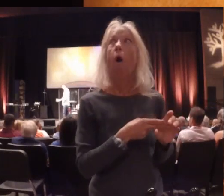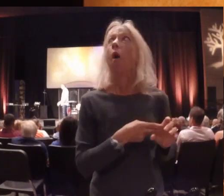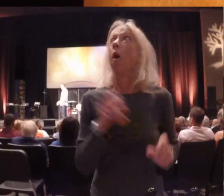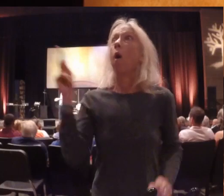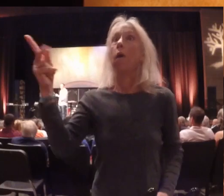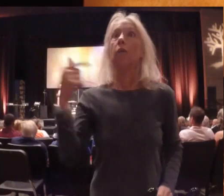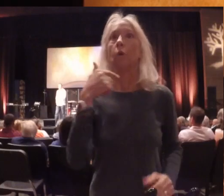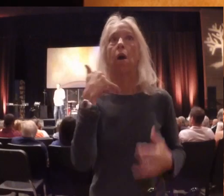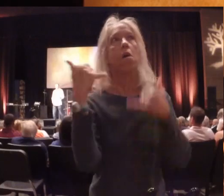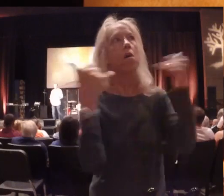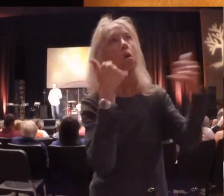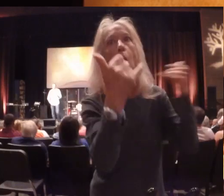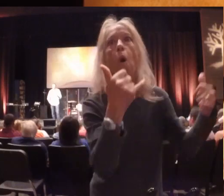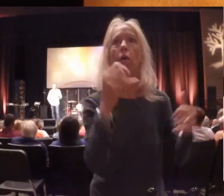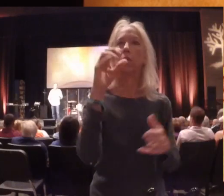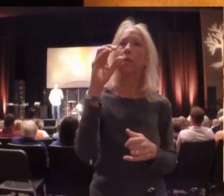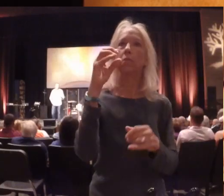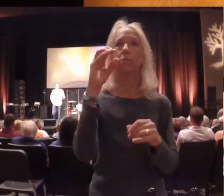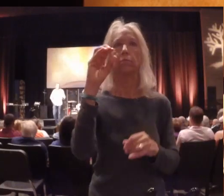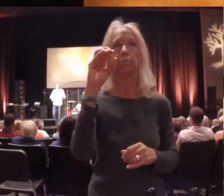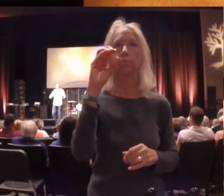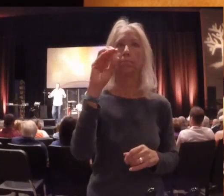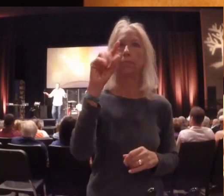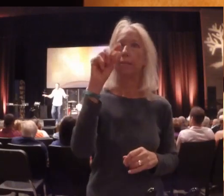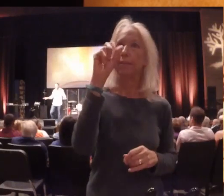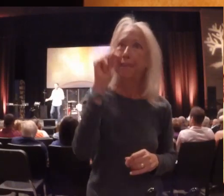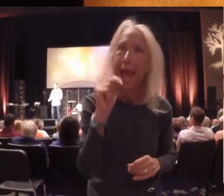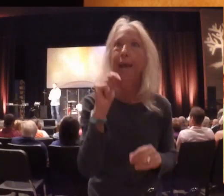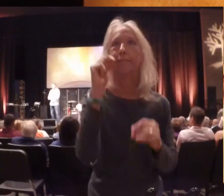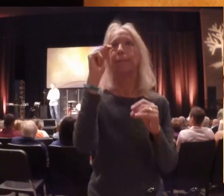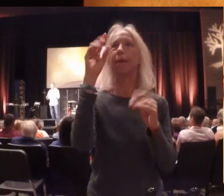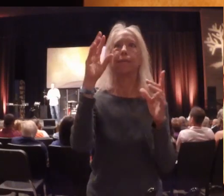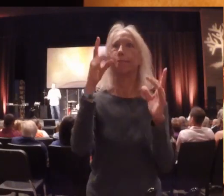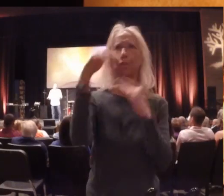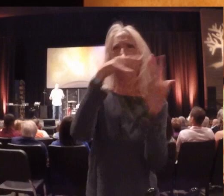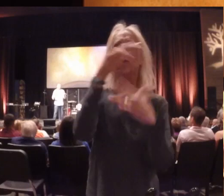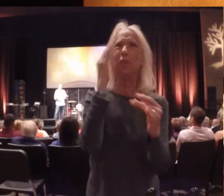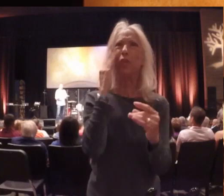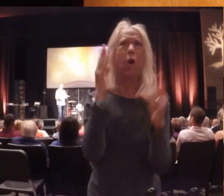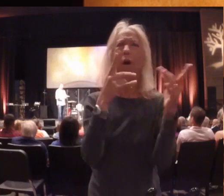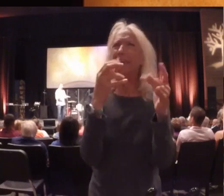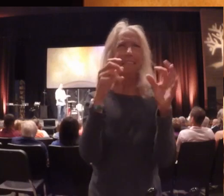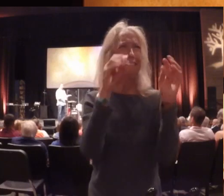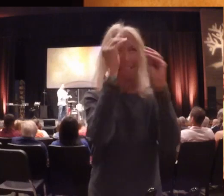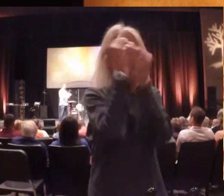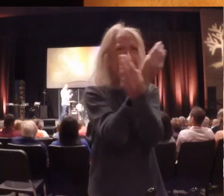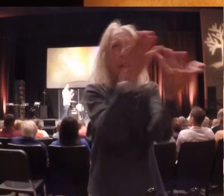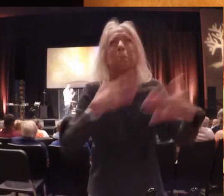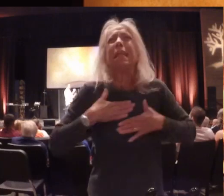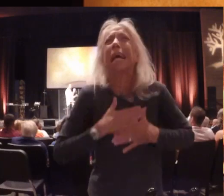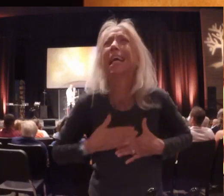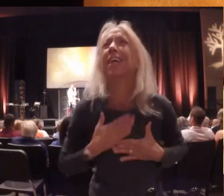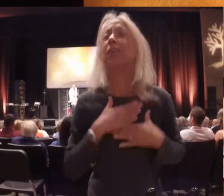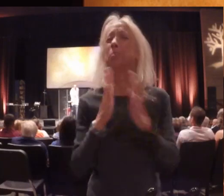texts, and I hit the social media, the Instagram, the Twitter, the Facebook, hundreds of people all over the country praying for my